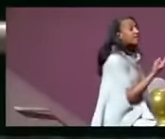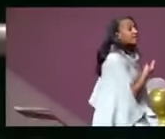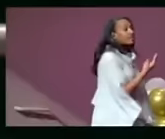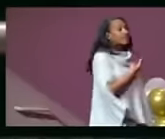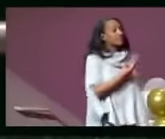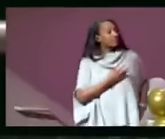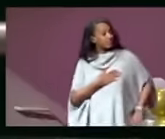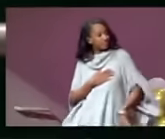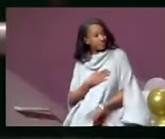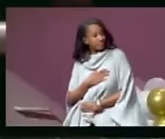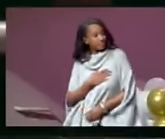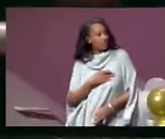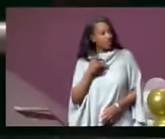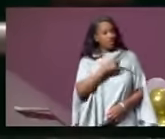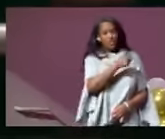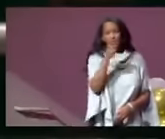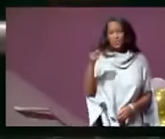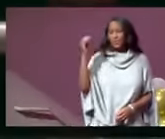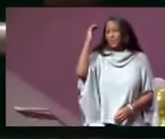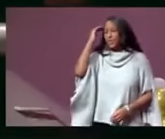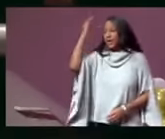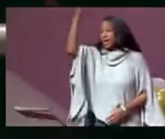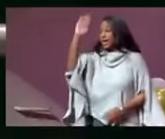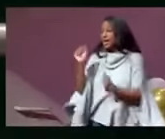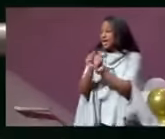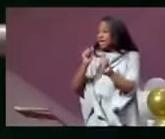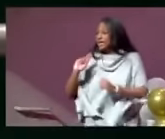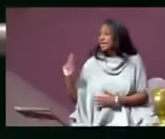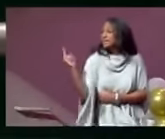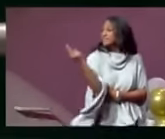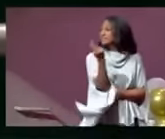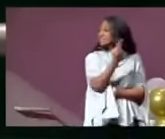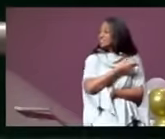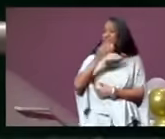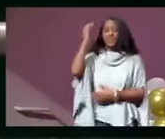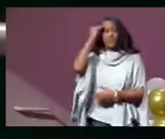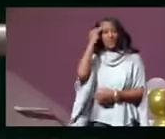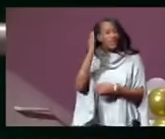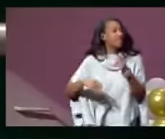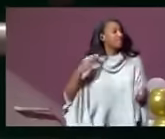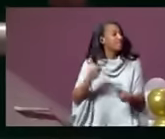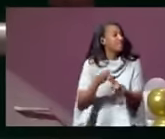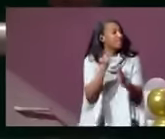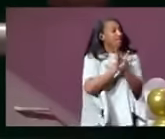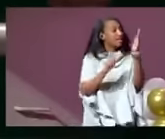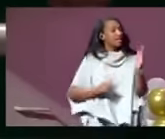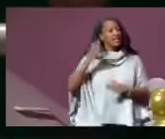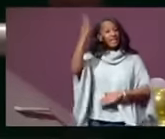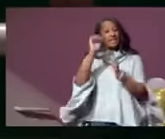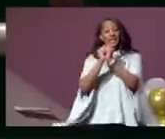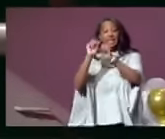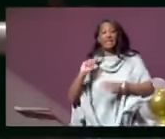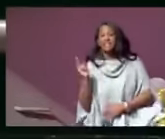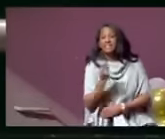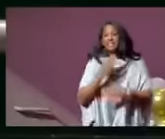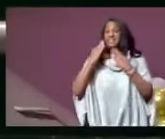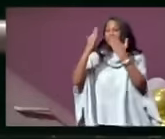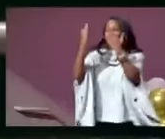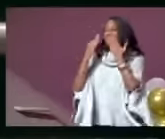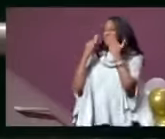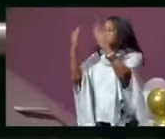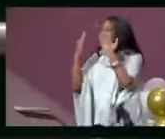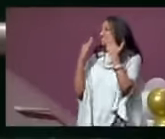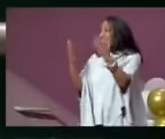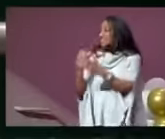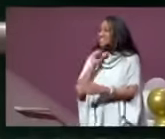grateful for Emmanuel? Is anybody grateful for Emmanuel? Is anyone grateful for God with